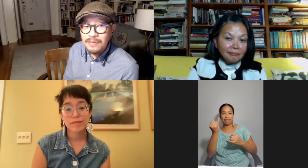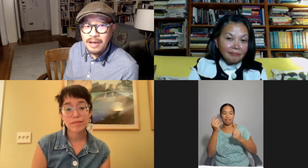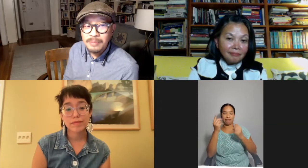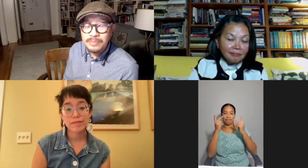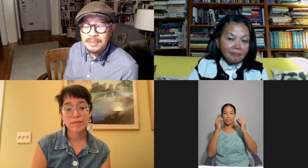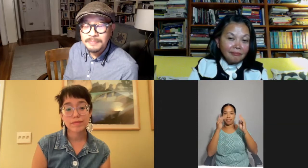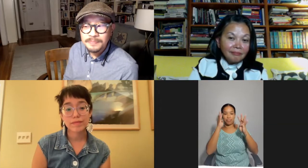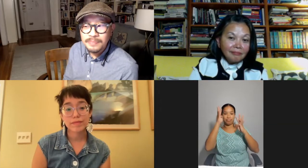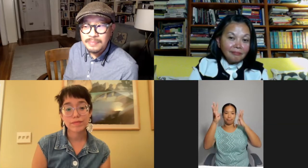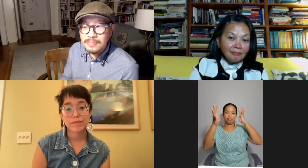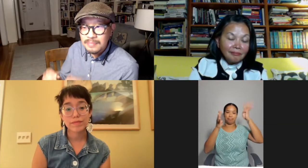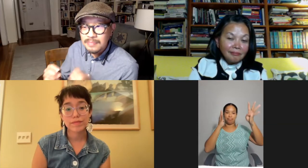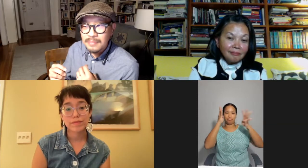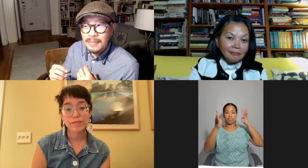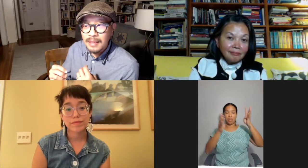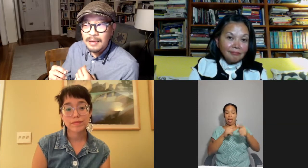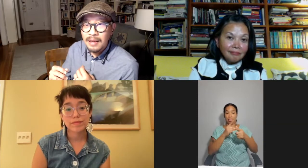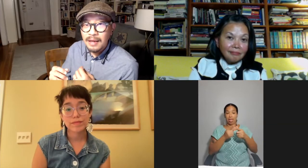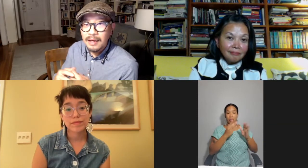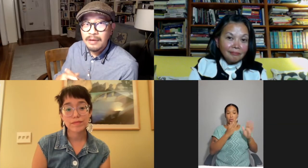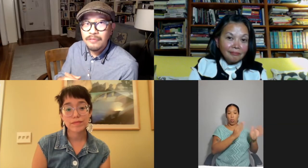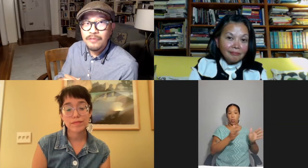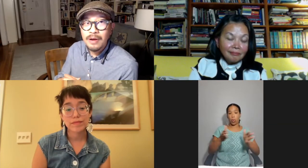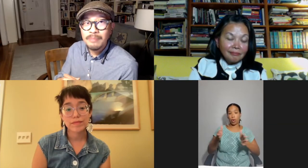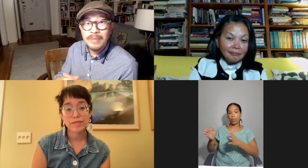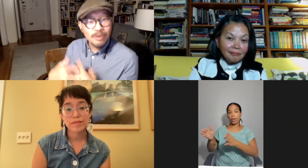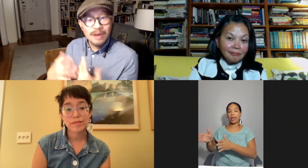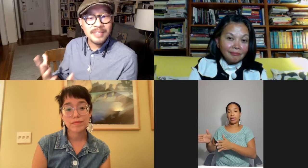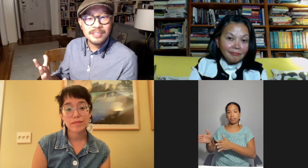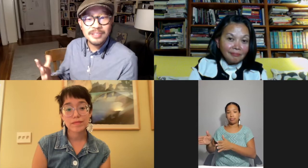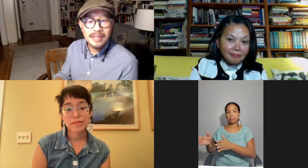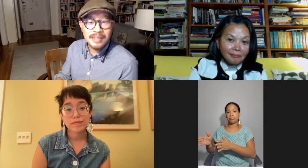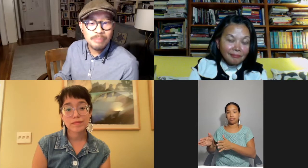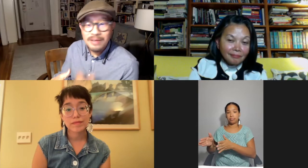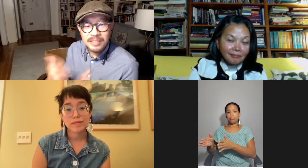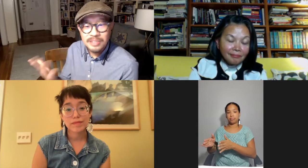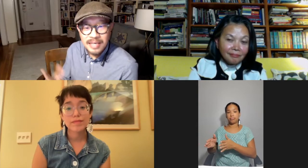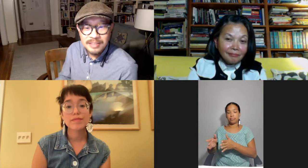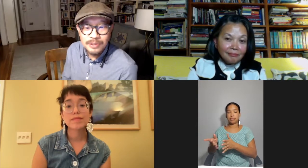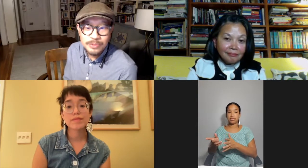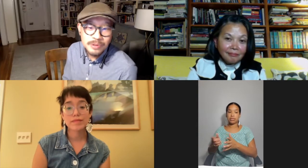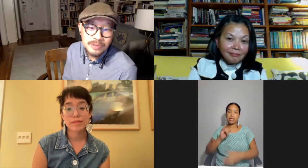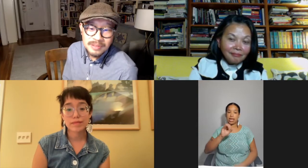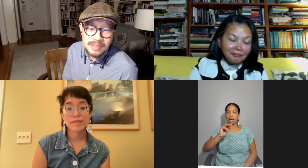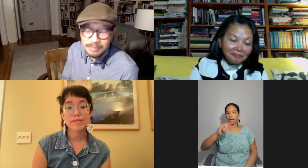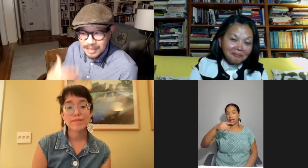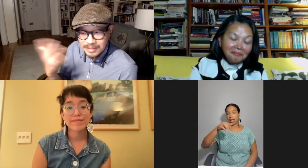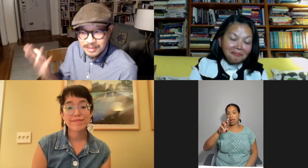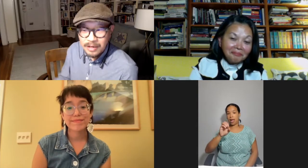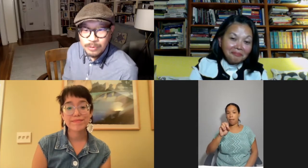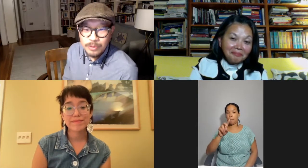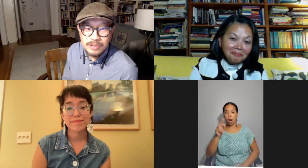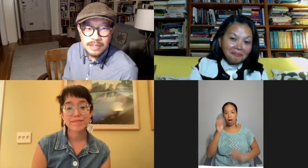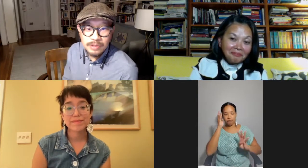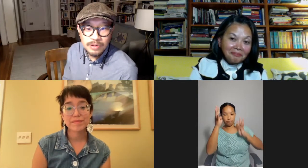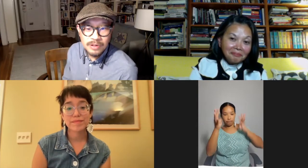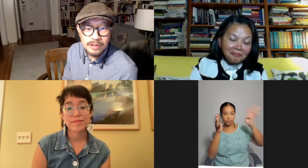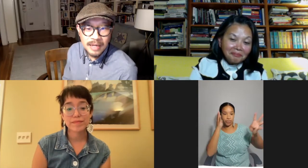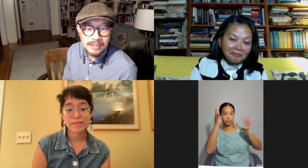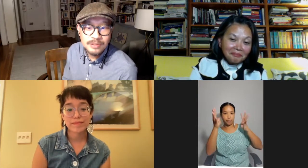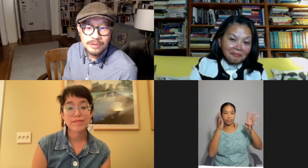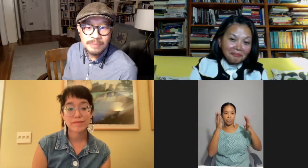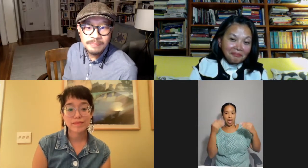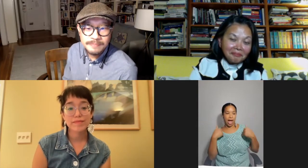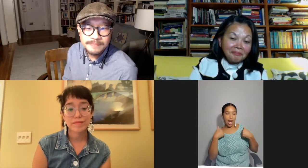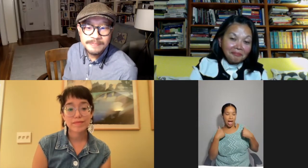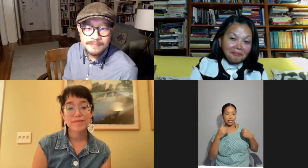kind of comes from improvisation, and improvisation has its own rules. as rules that you learn